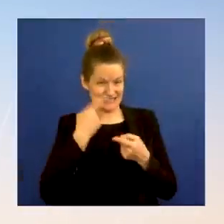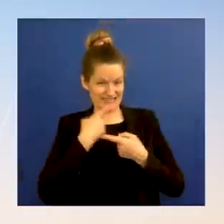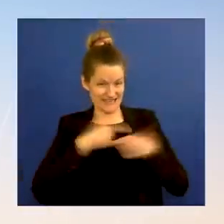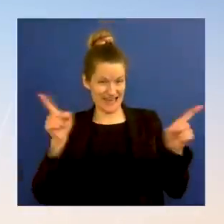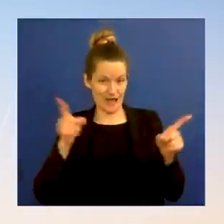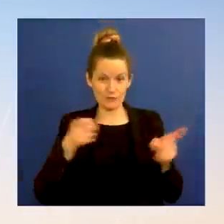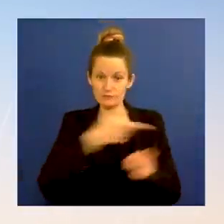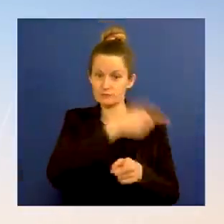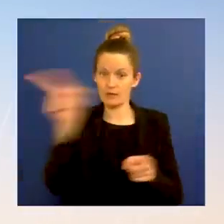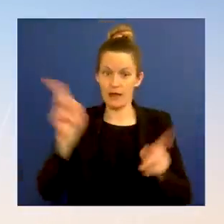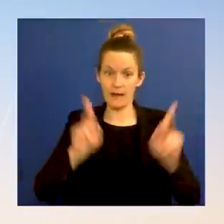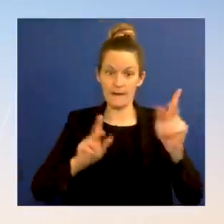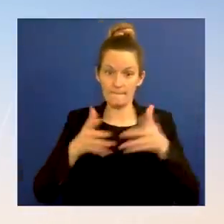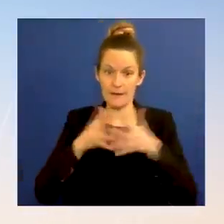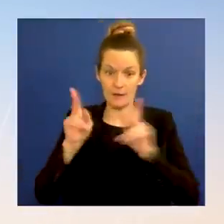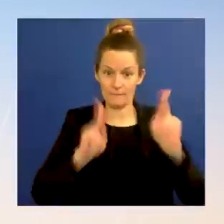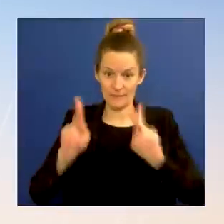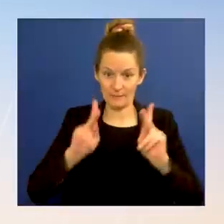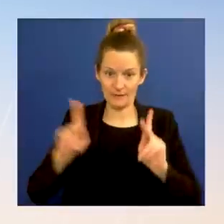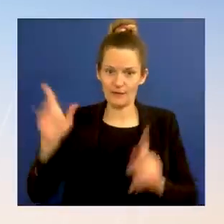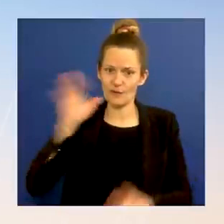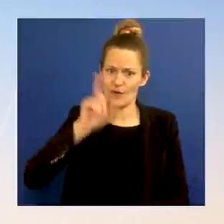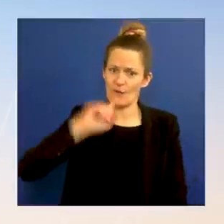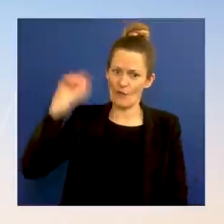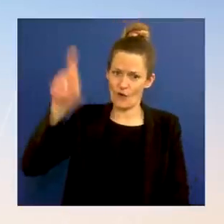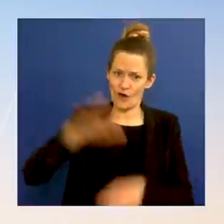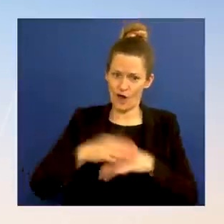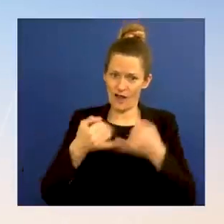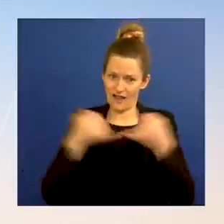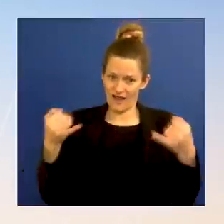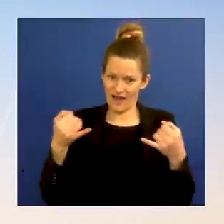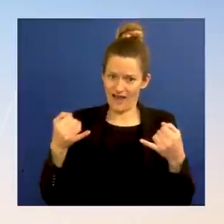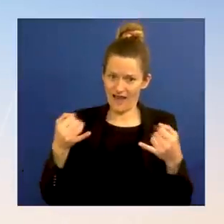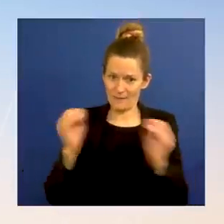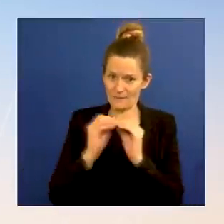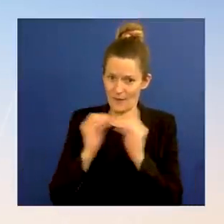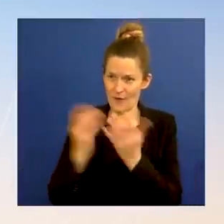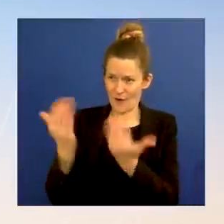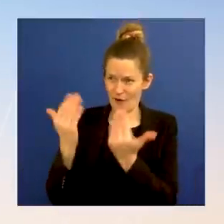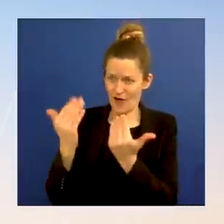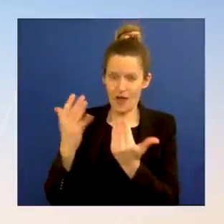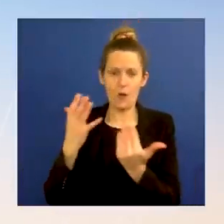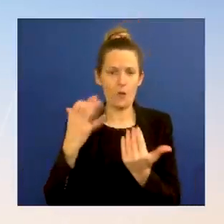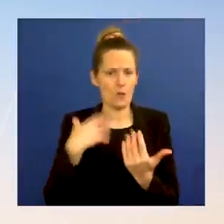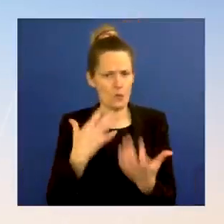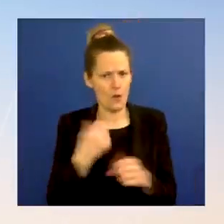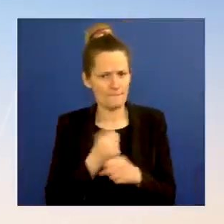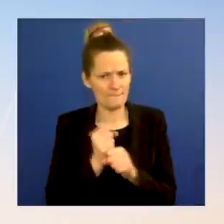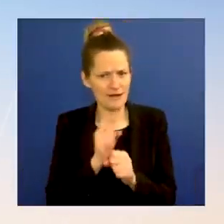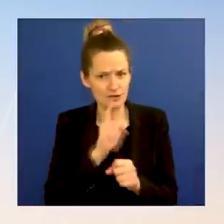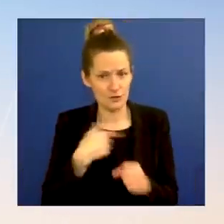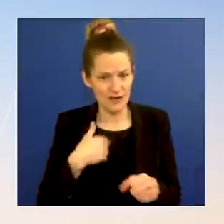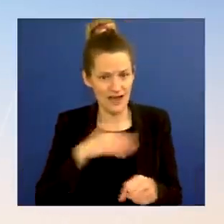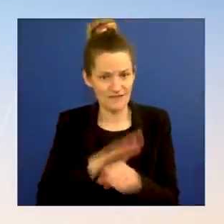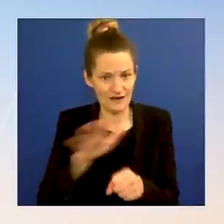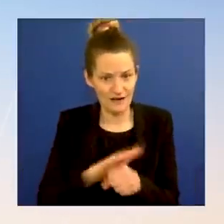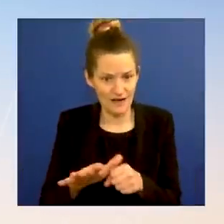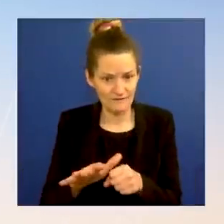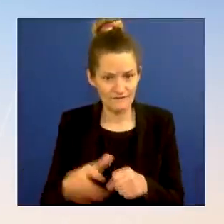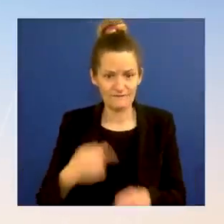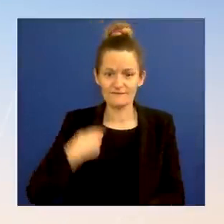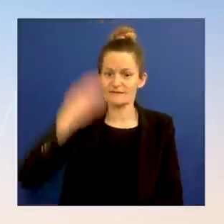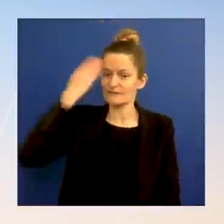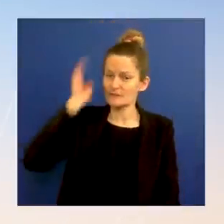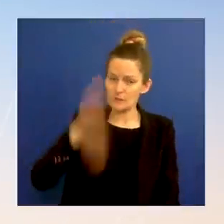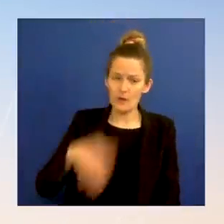how costly COVID has been, with so many of our fellow Americans hospitalized or dying and our daily lives disrupted, we simply cannot afford